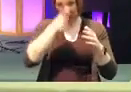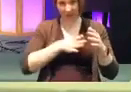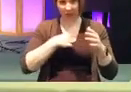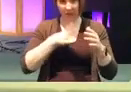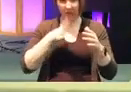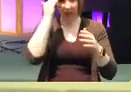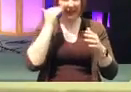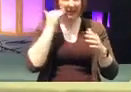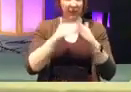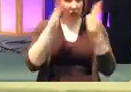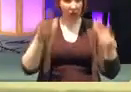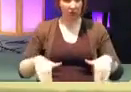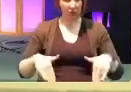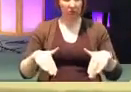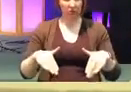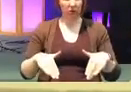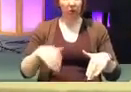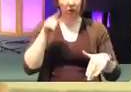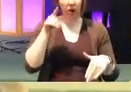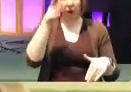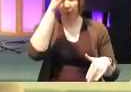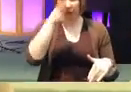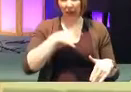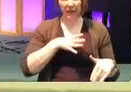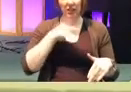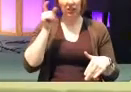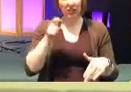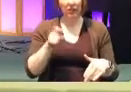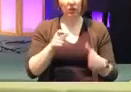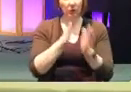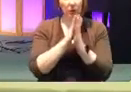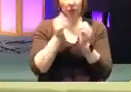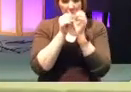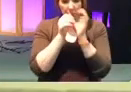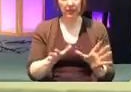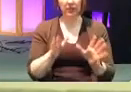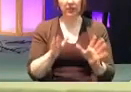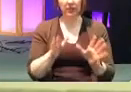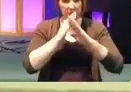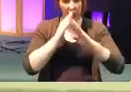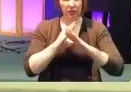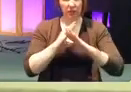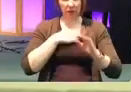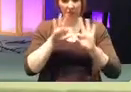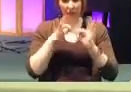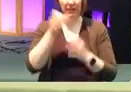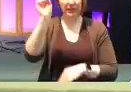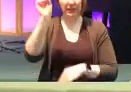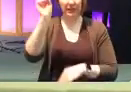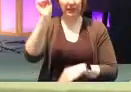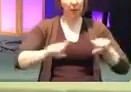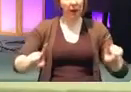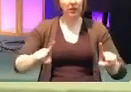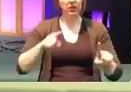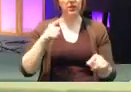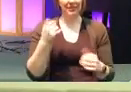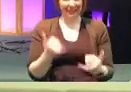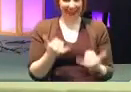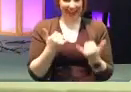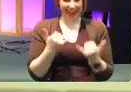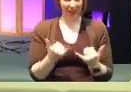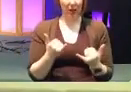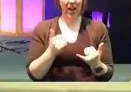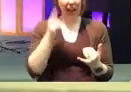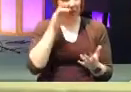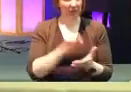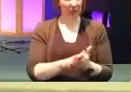households. We need to be praying absolutely, God bless my family, God protect my family. But you know what? The day and age in which we're living,